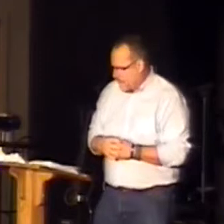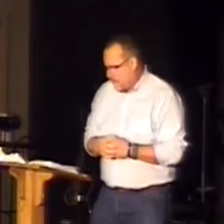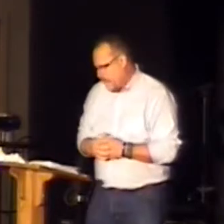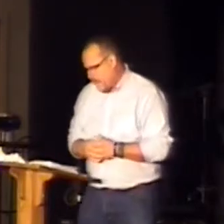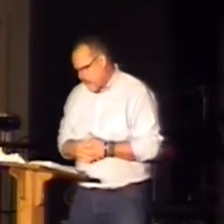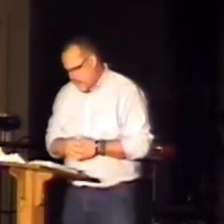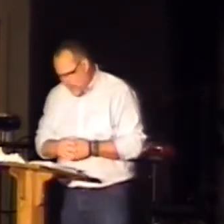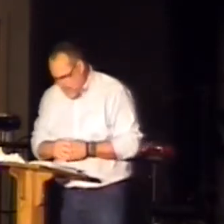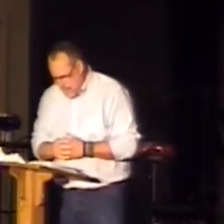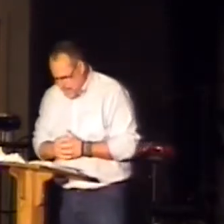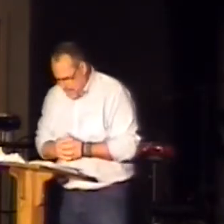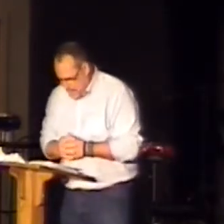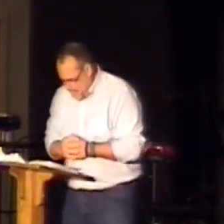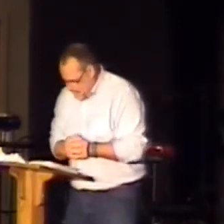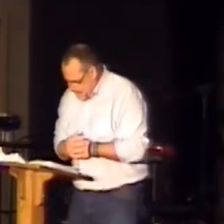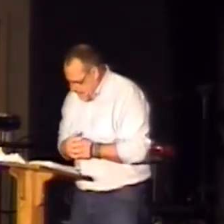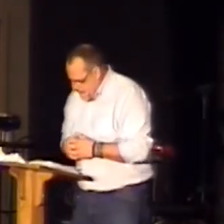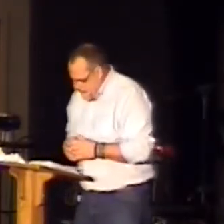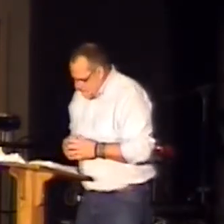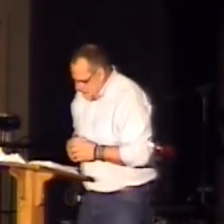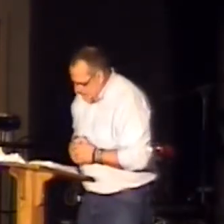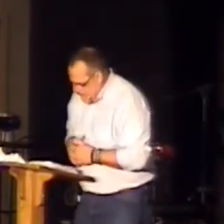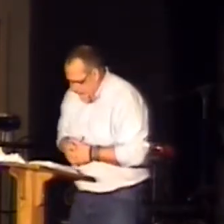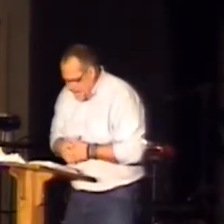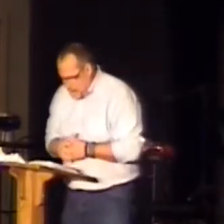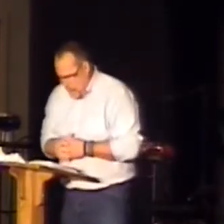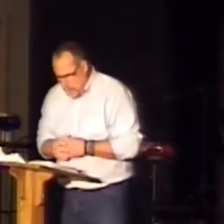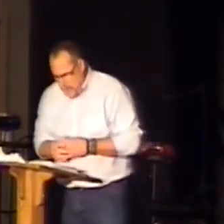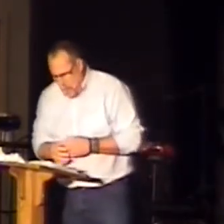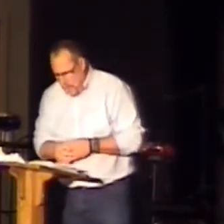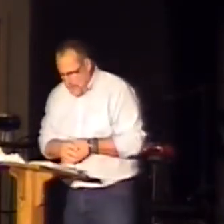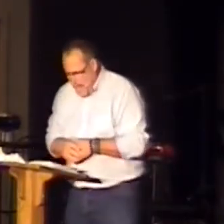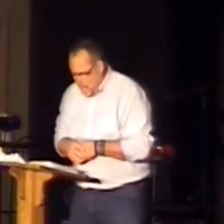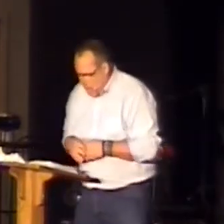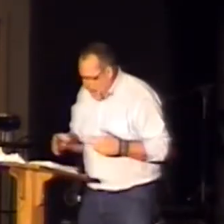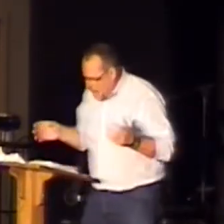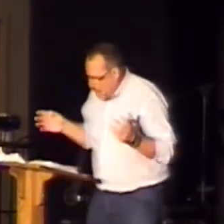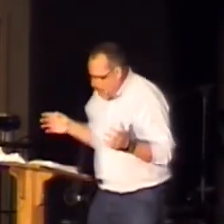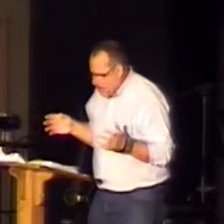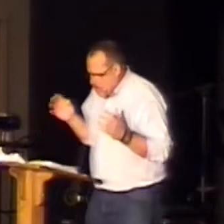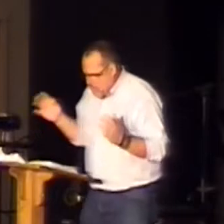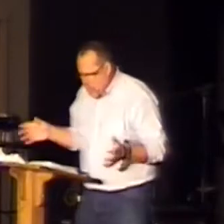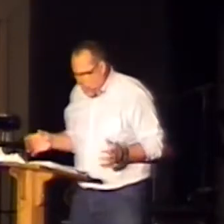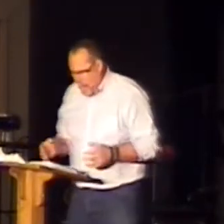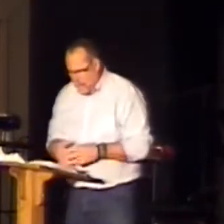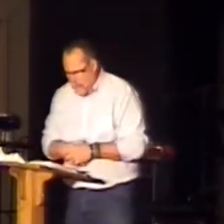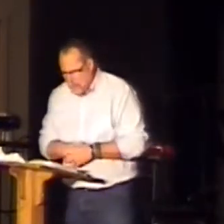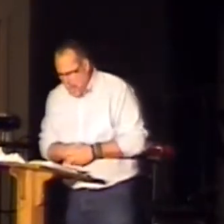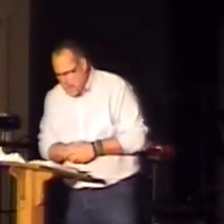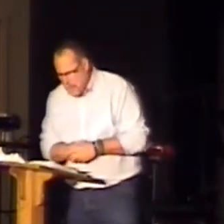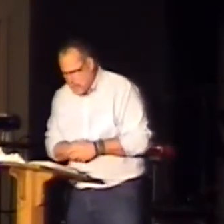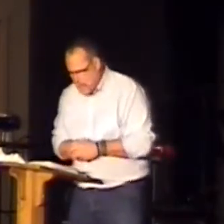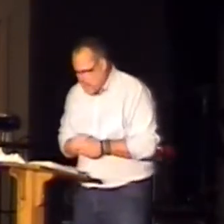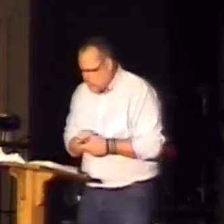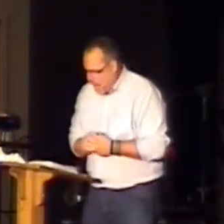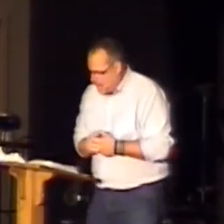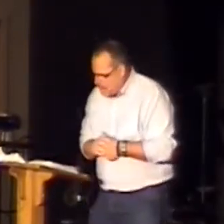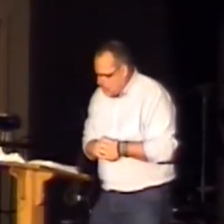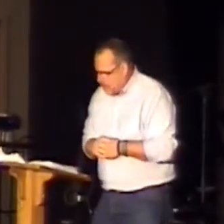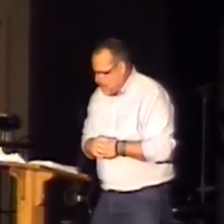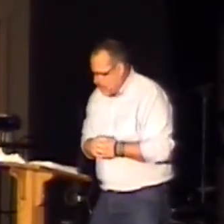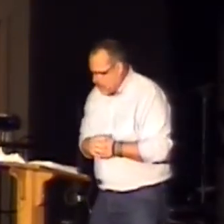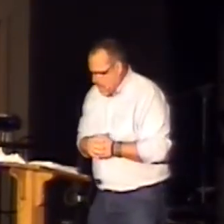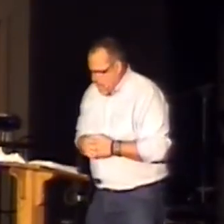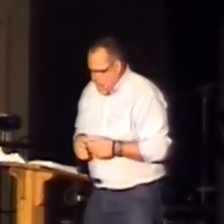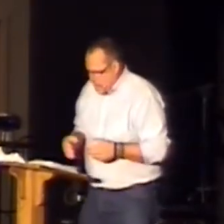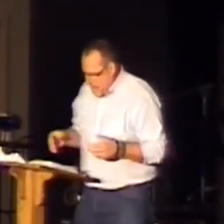8, verse 15, it says this: "Then God spoke to Noah, saying, 'Go out of the ark, you and your wife and your sons' wives